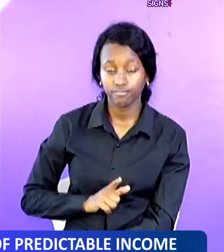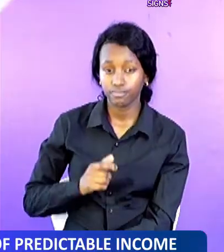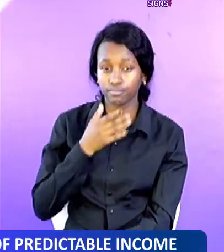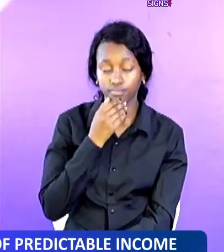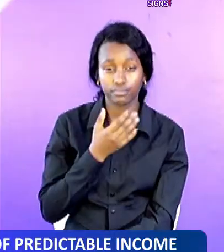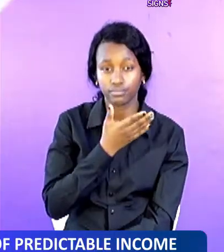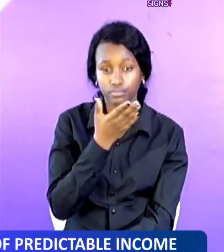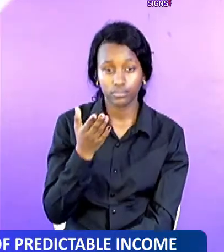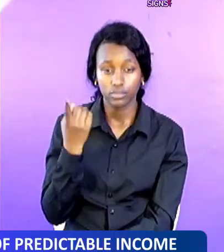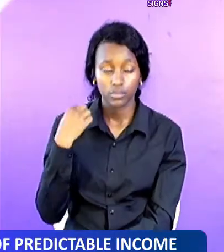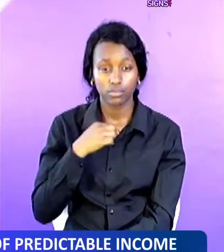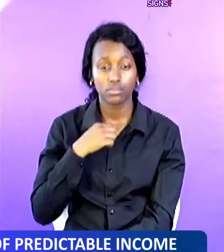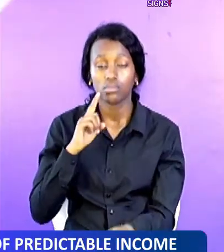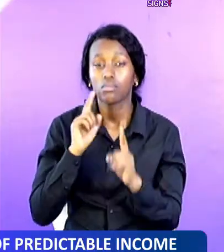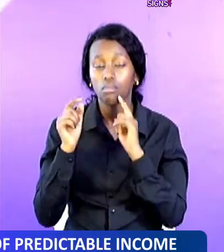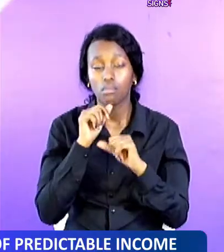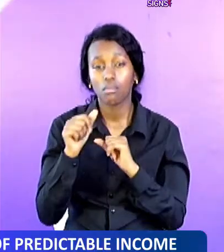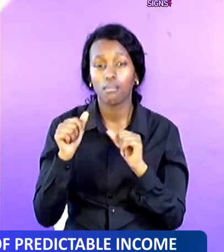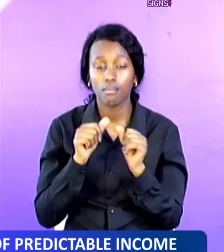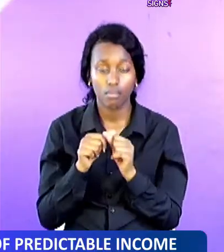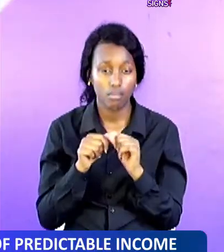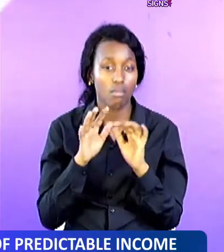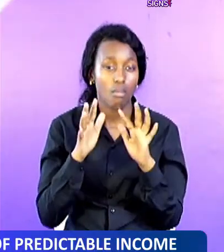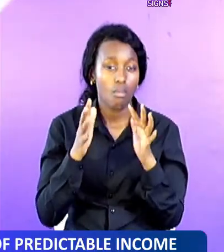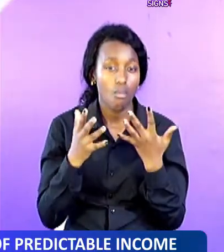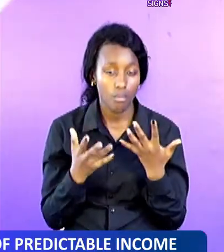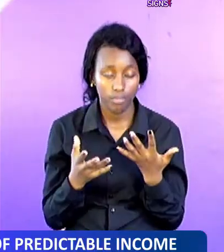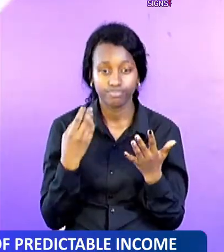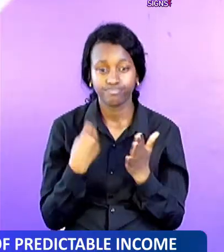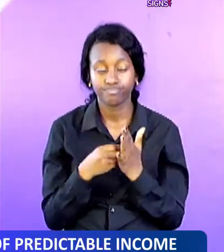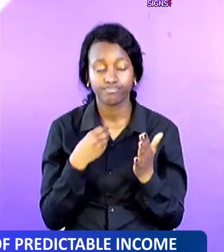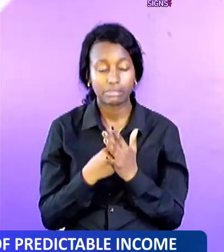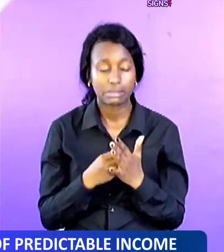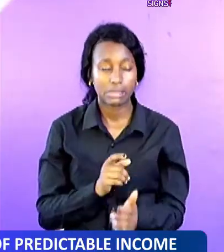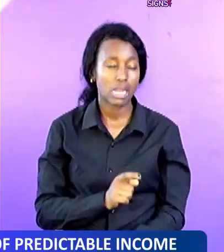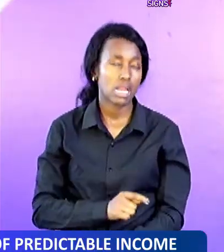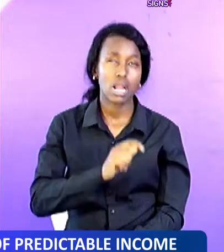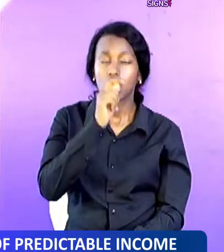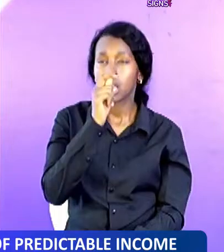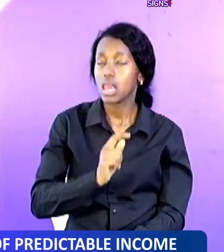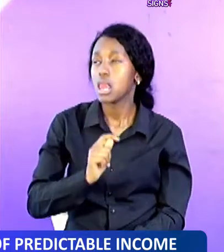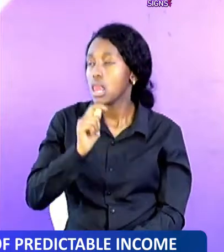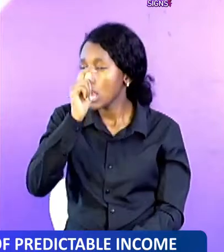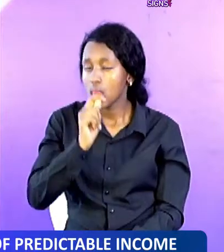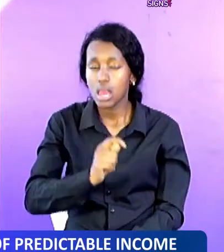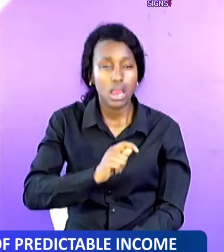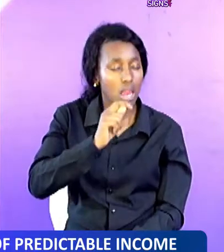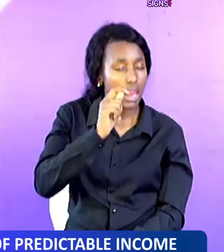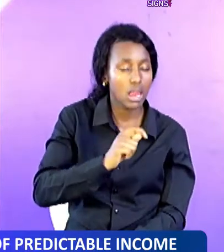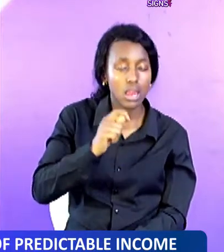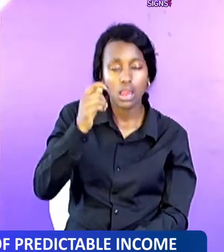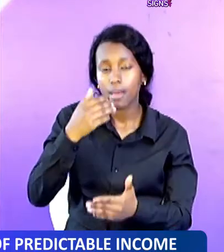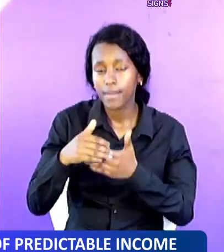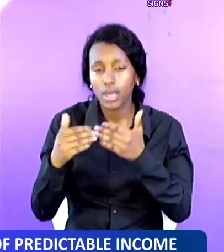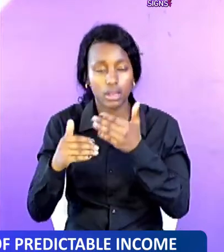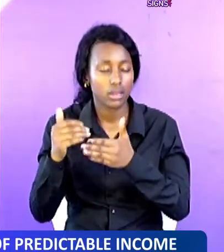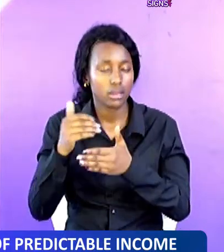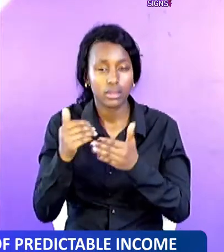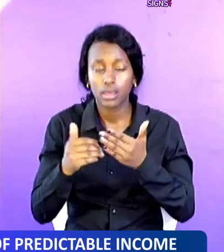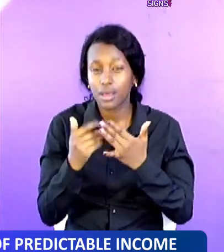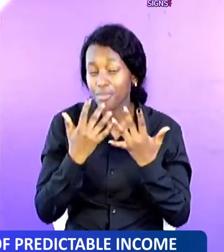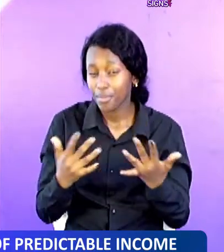are talking about multi-story dwelling units. We're talking about flats. We're talking about, people are thinking, Yoni Awadosi,